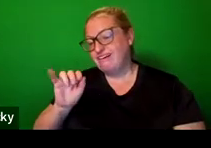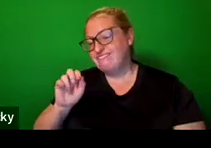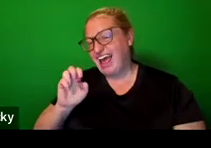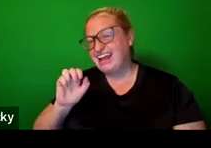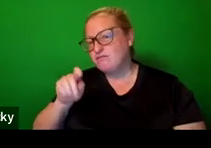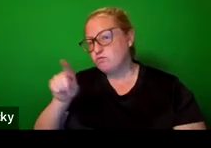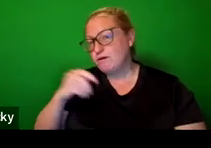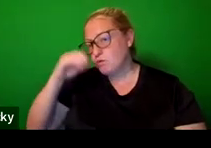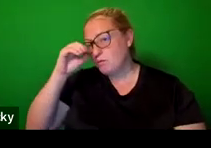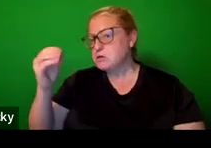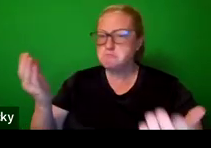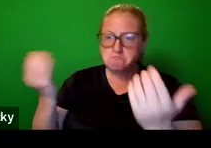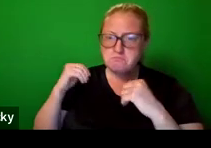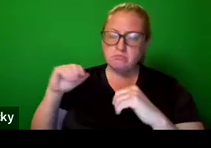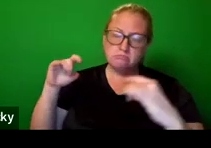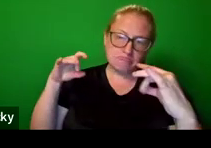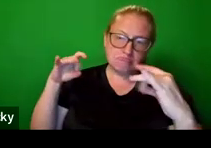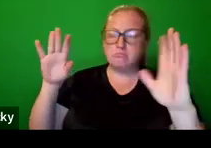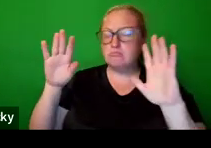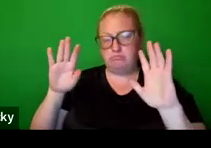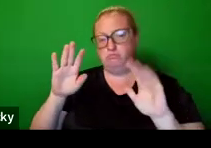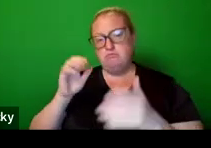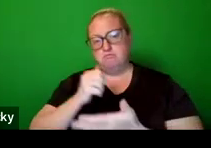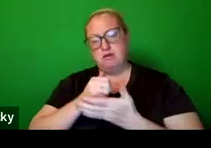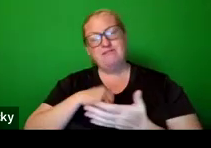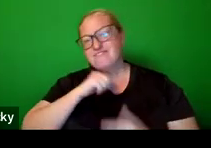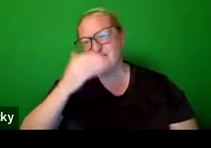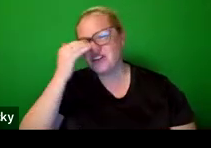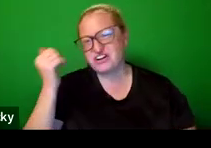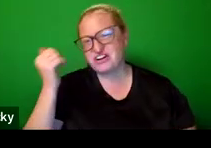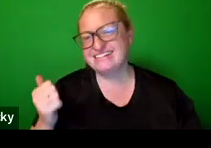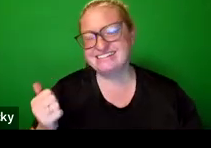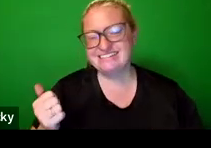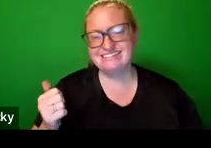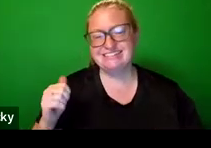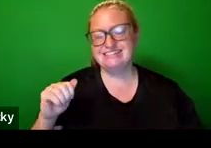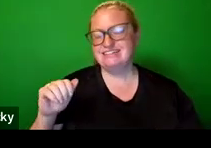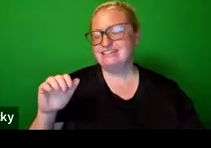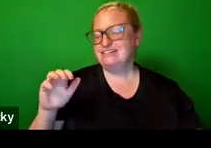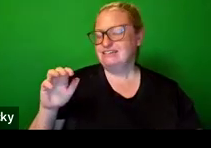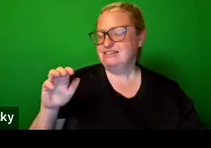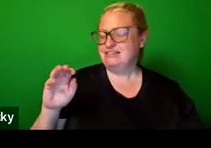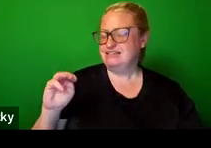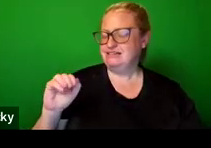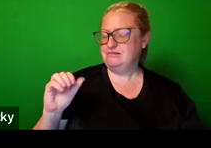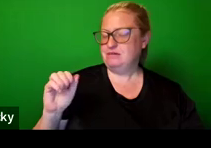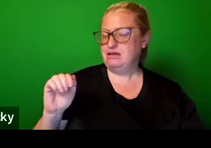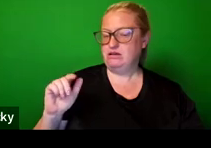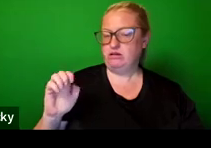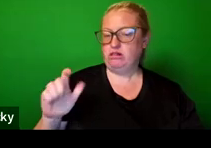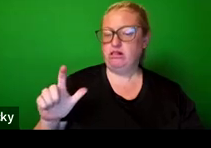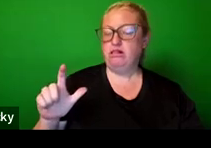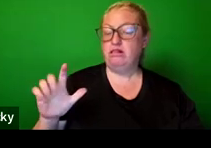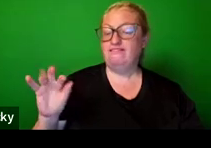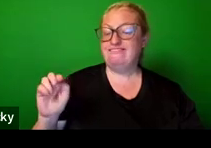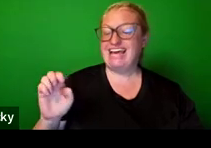on that would certainly go a long way. I have not forgotten Michael Fine's presentation to the